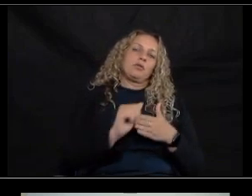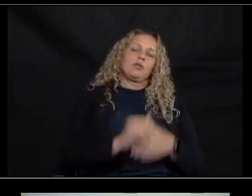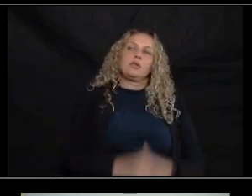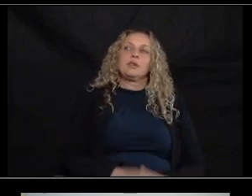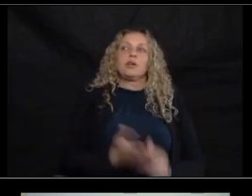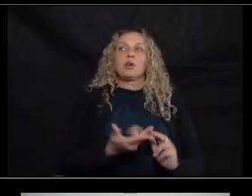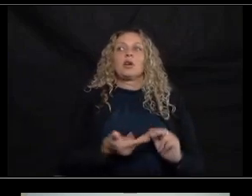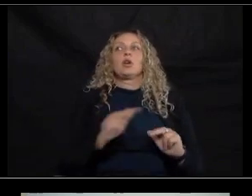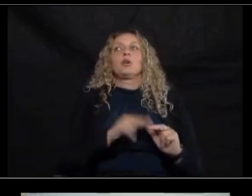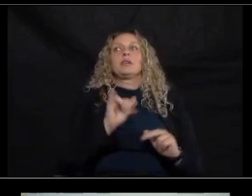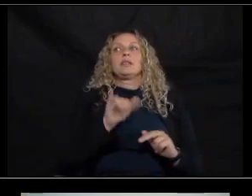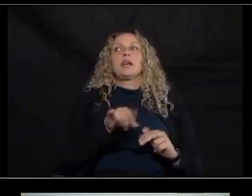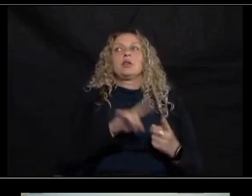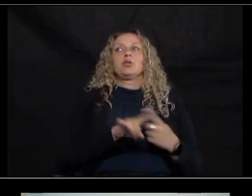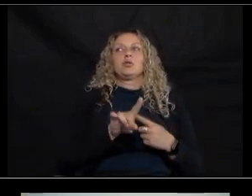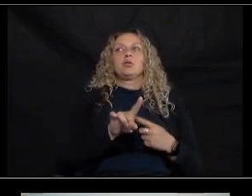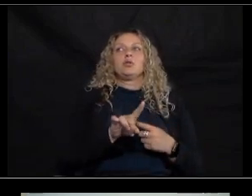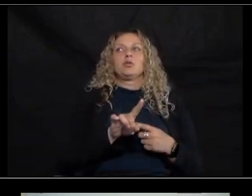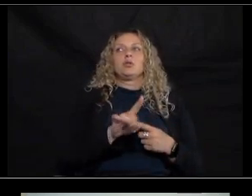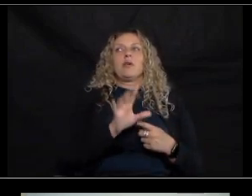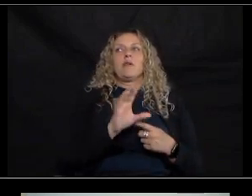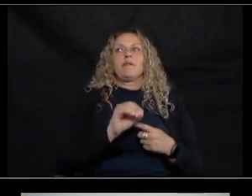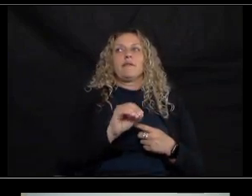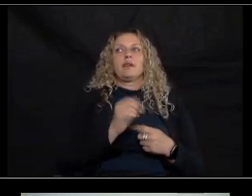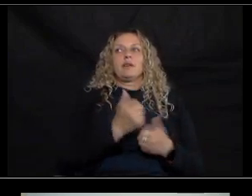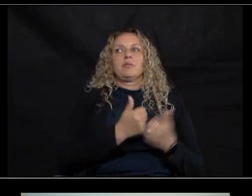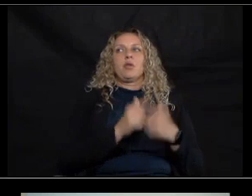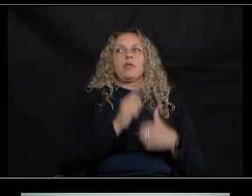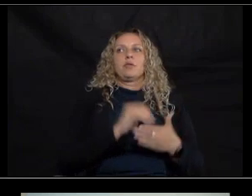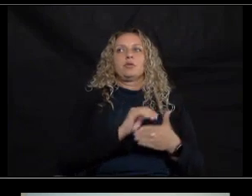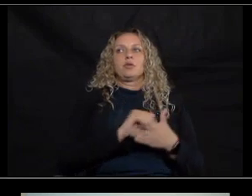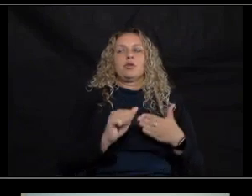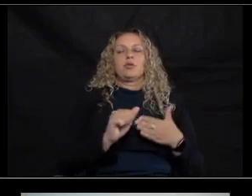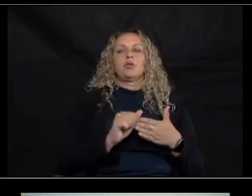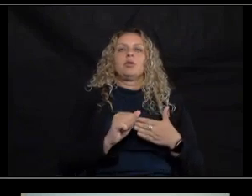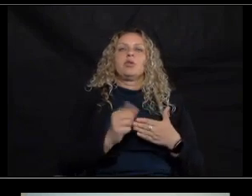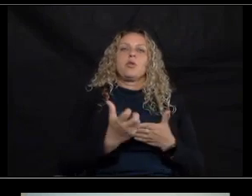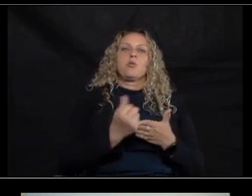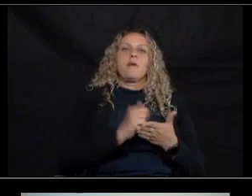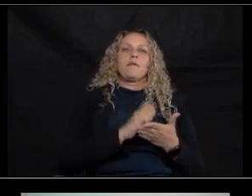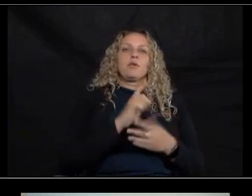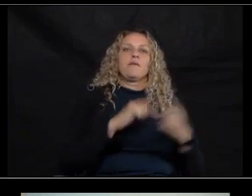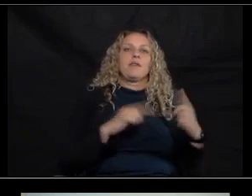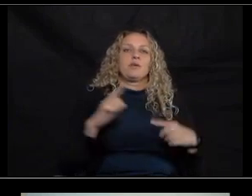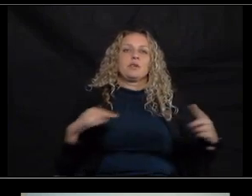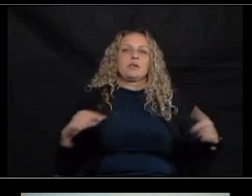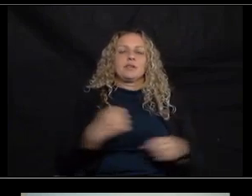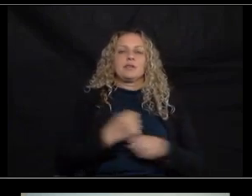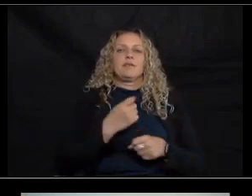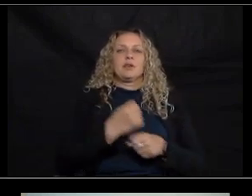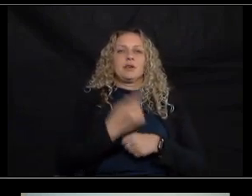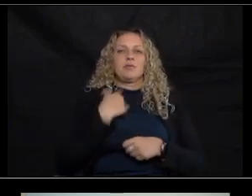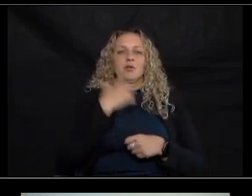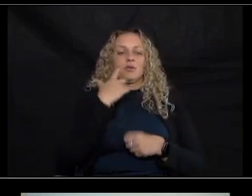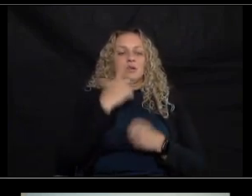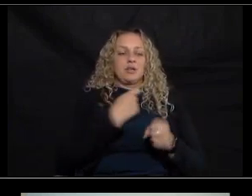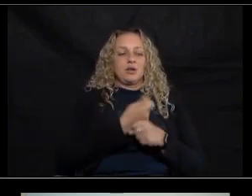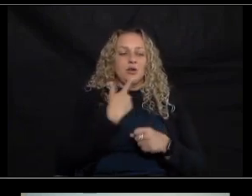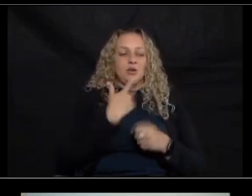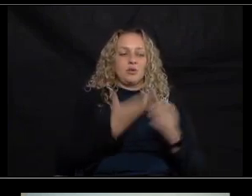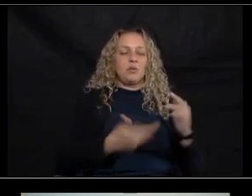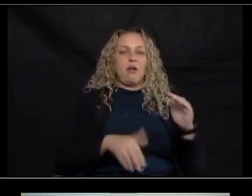we were to increase that to $1.50 per $1,000, the revenue varies year to year, but looking at recent years, it could